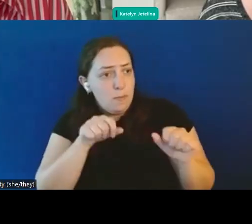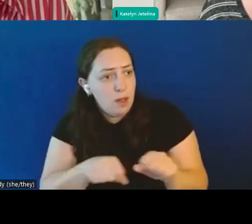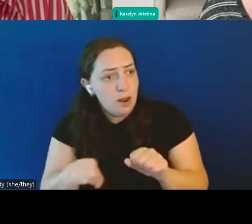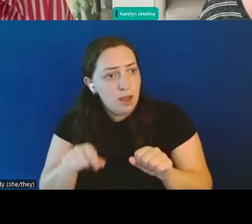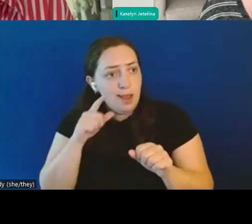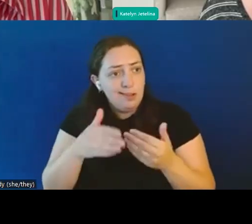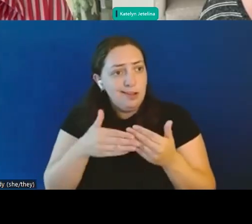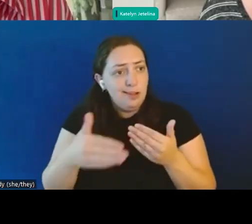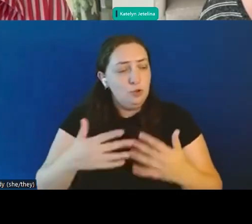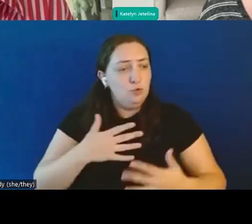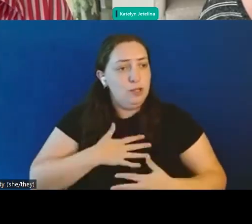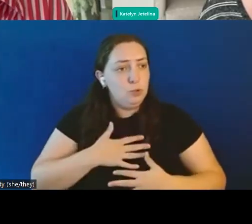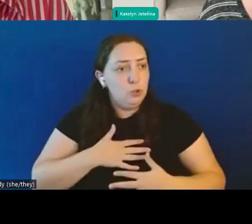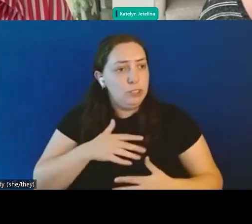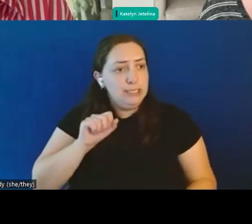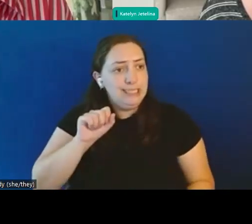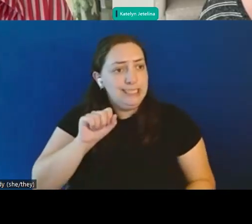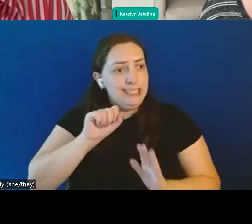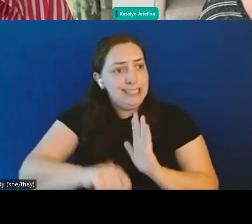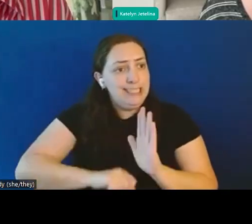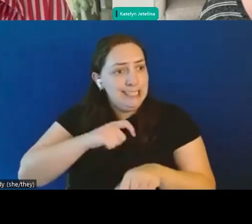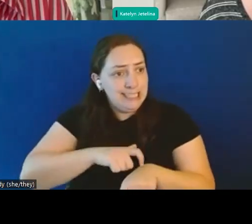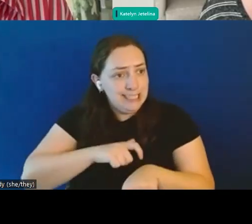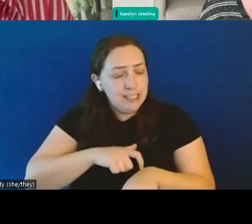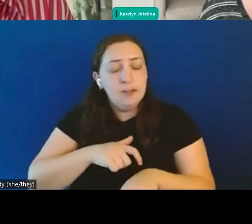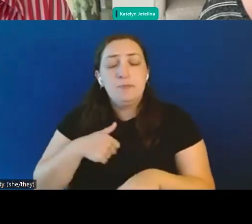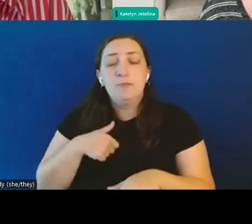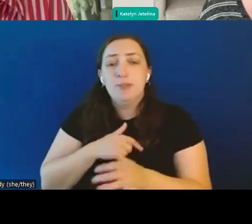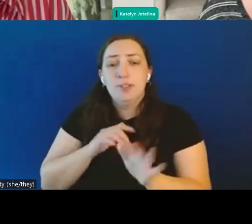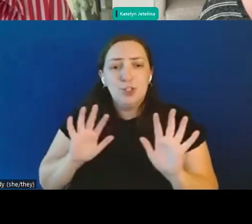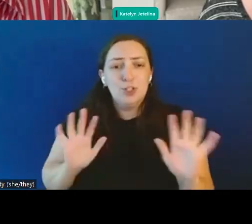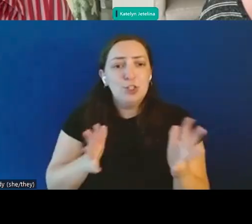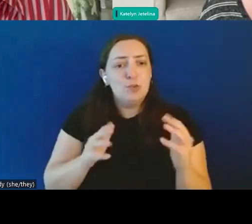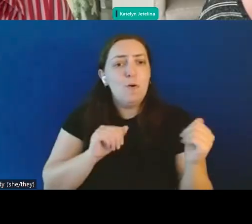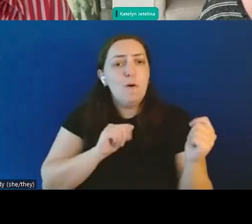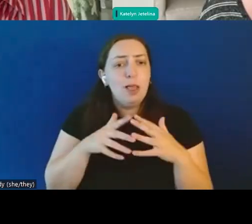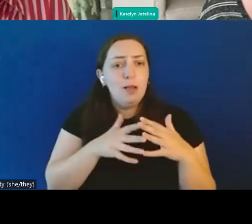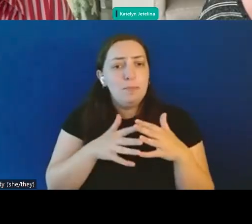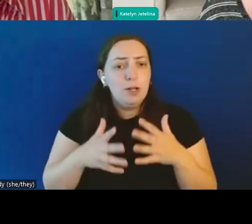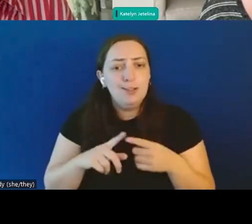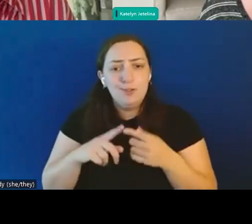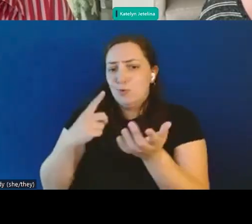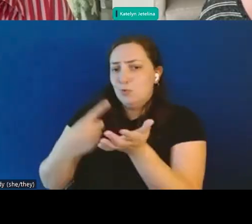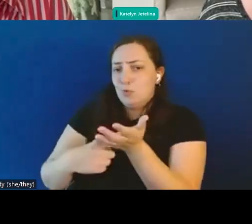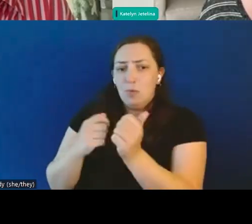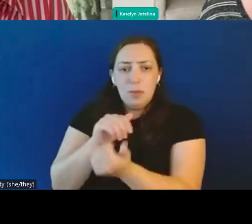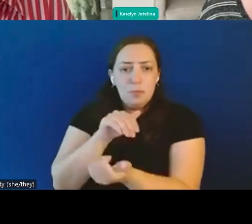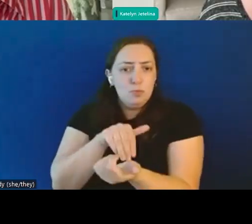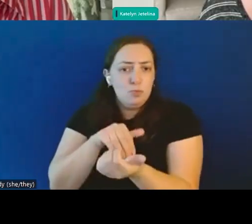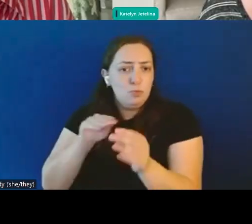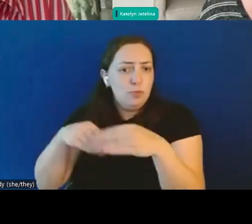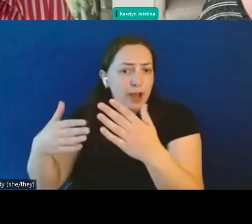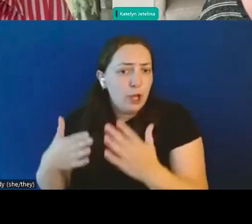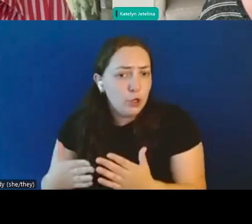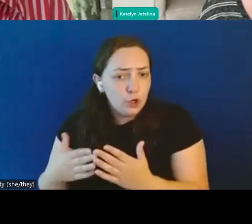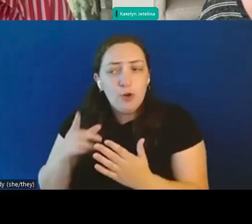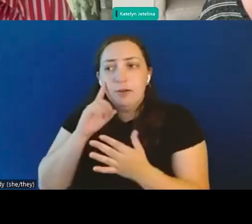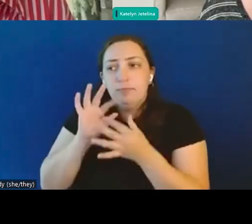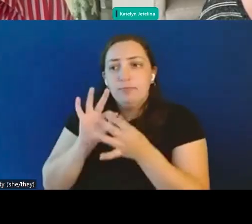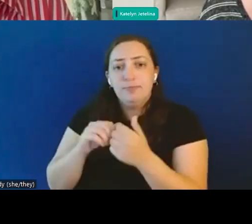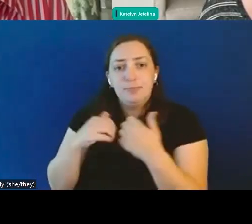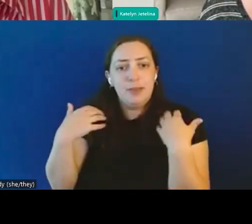we encourage all Americans to talk to their healthcare provider about vaccines. That's important at a high